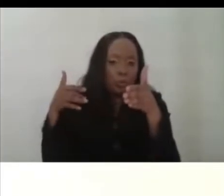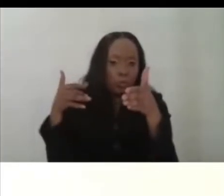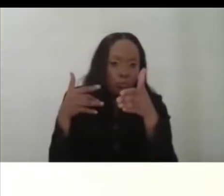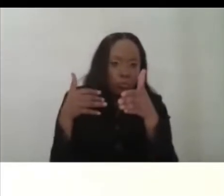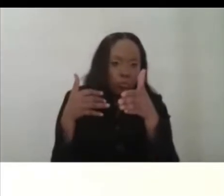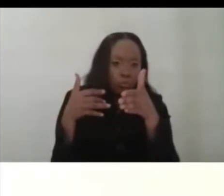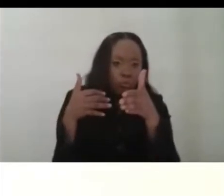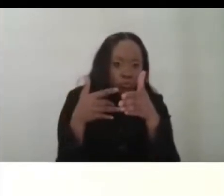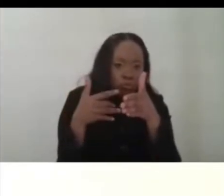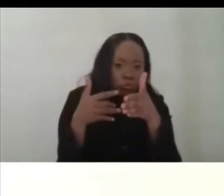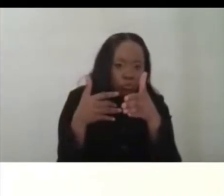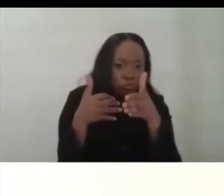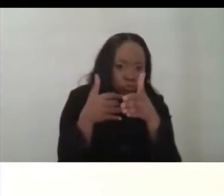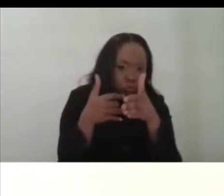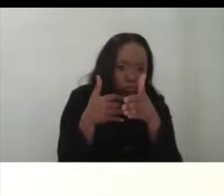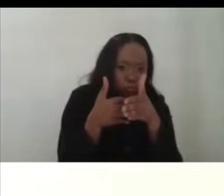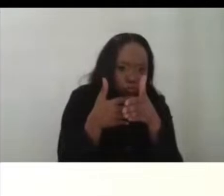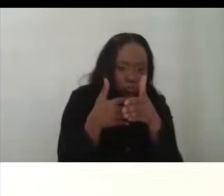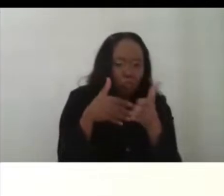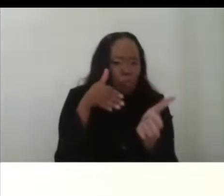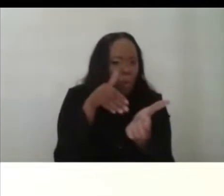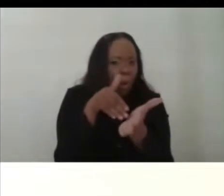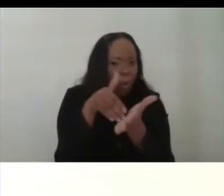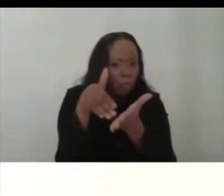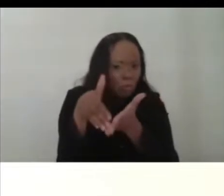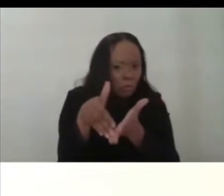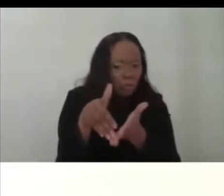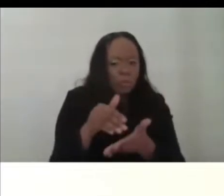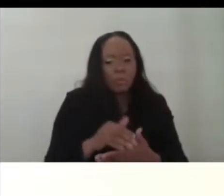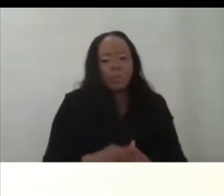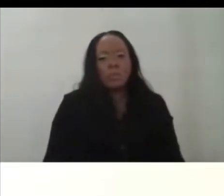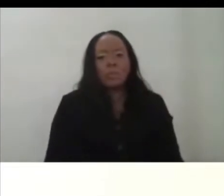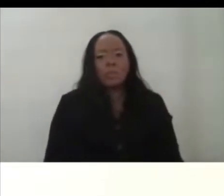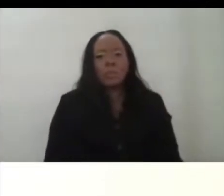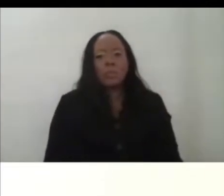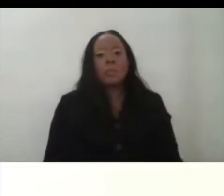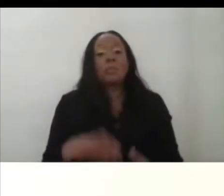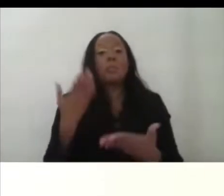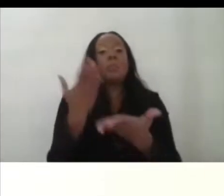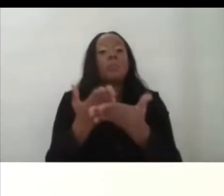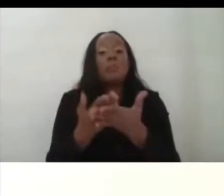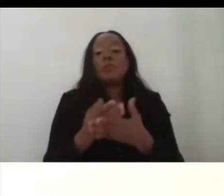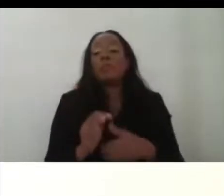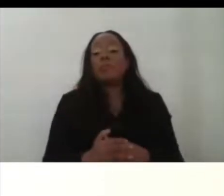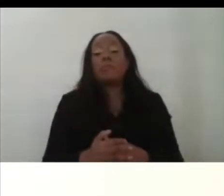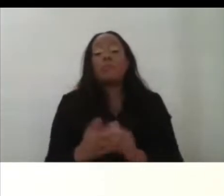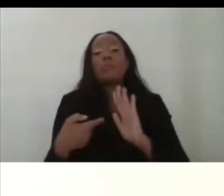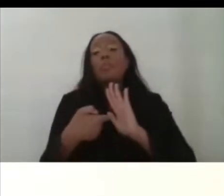closer, more frequently. It's a fact. The figures are here.